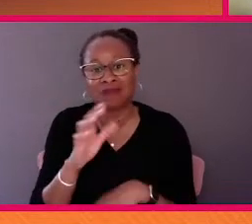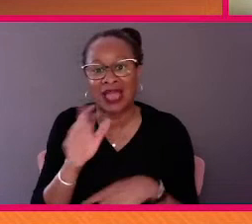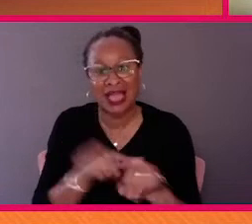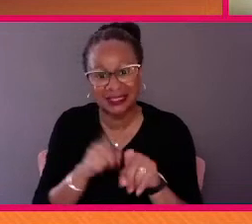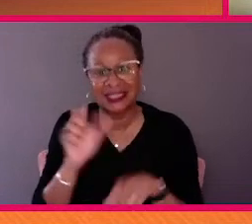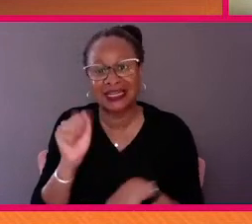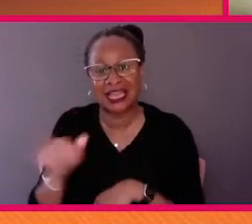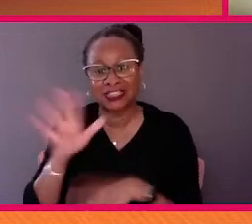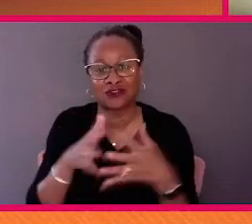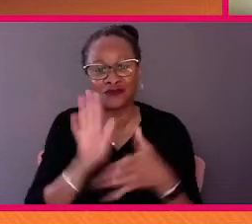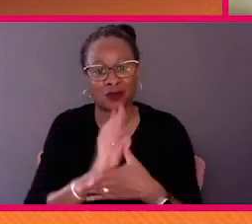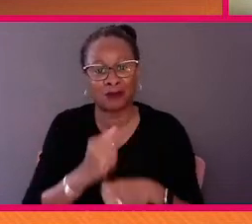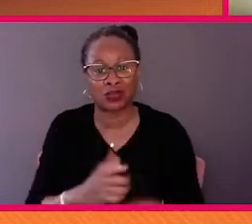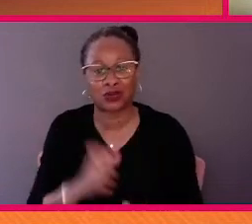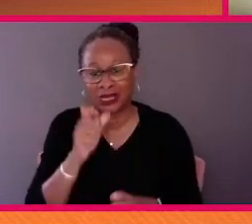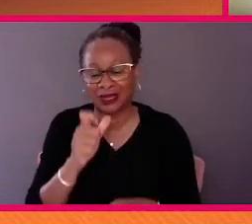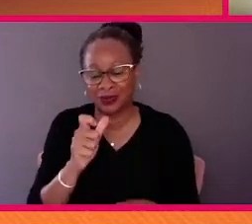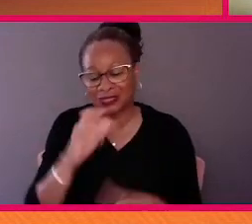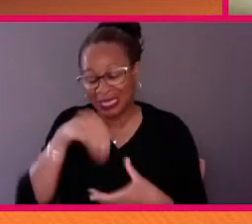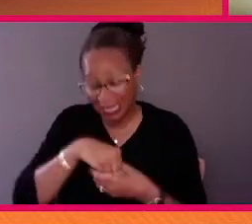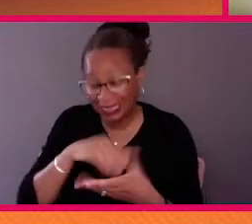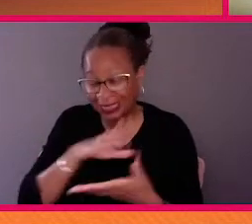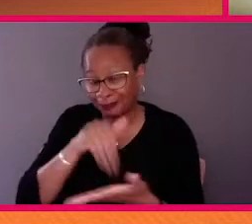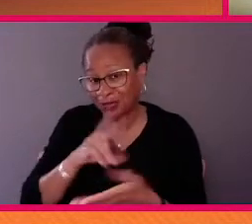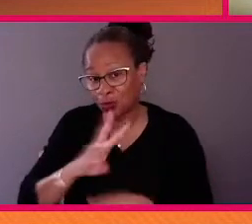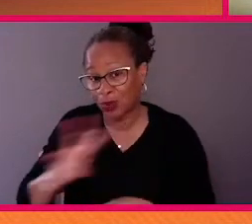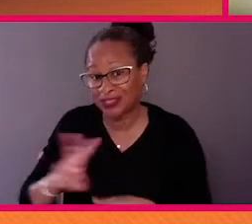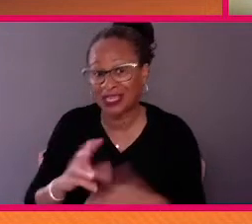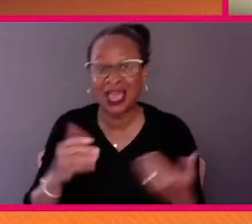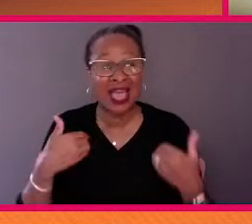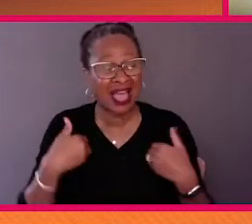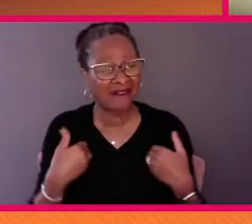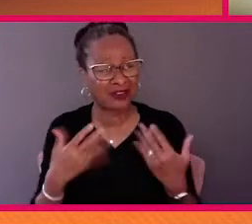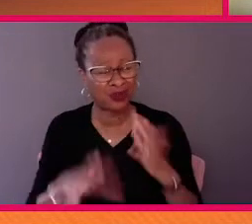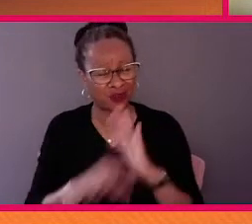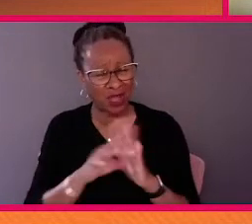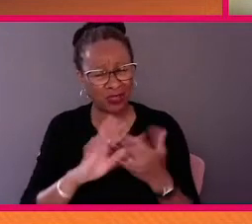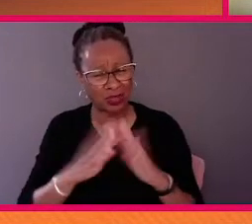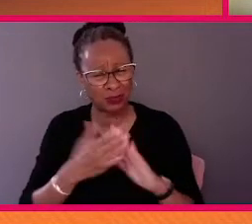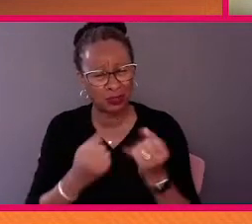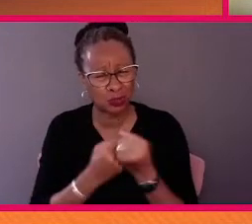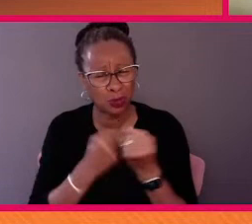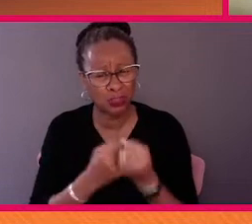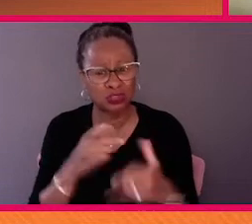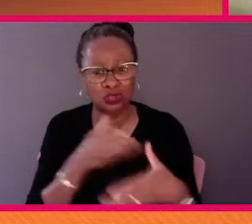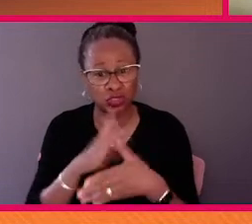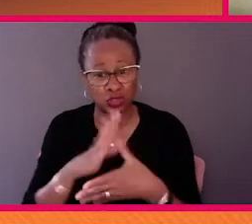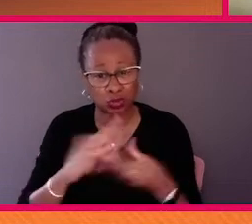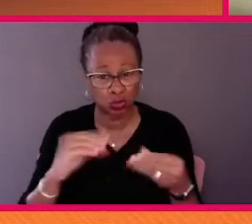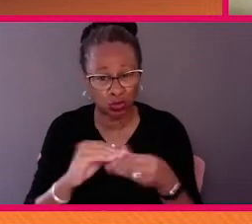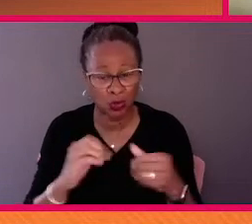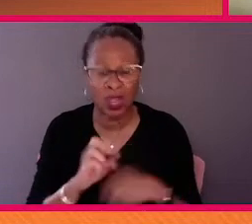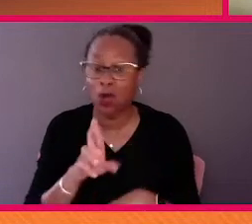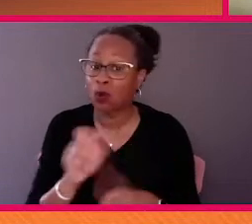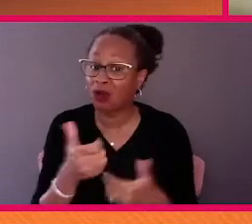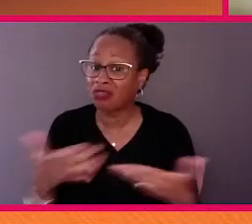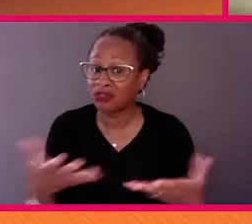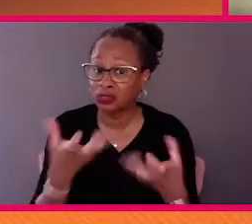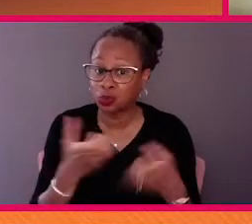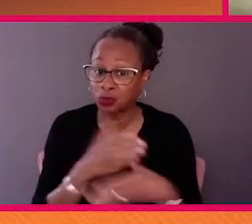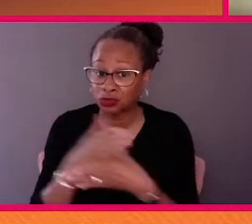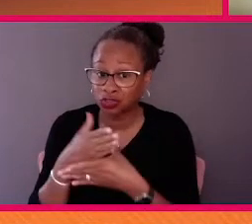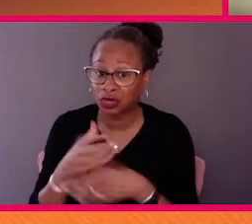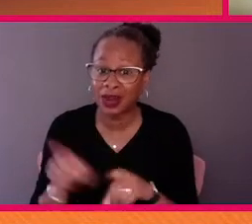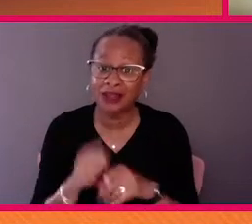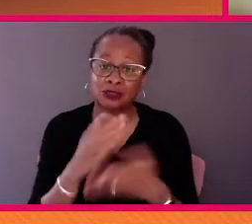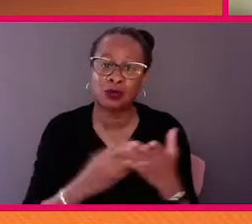And have you been able to find the community and support to tell the stories where you are and any other insights that you want to share as part of that